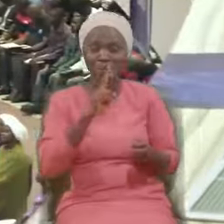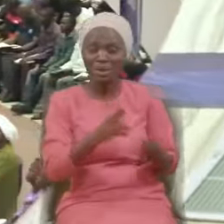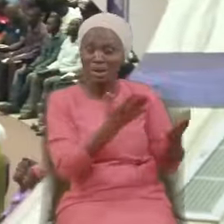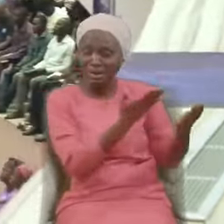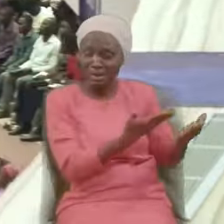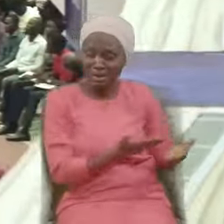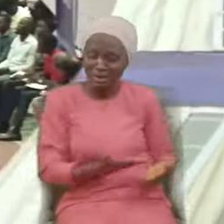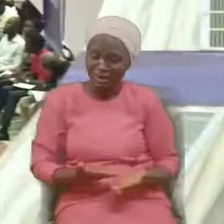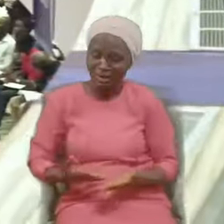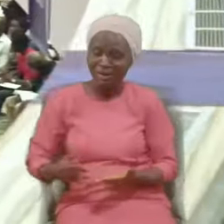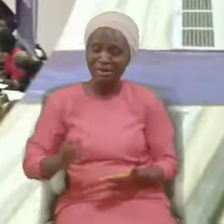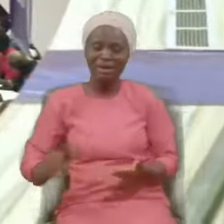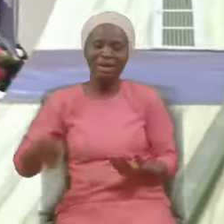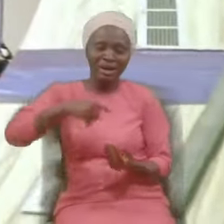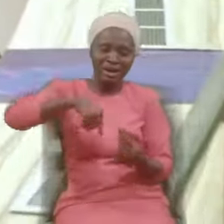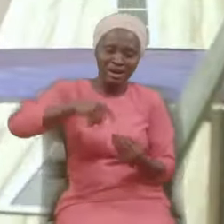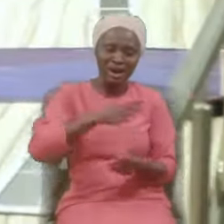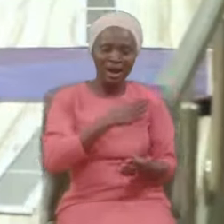it's